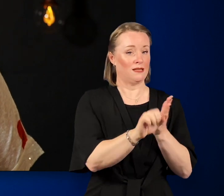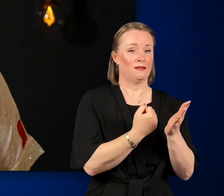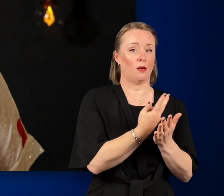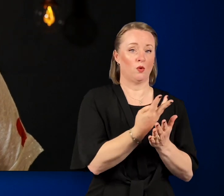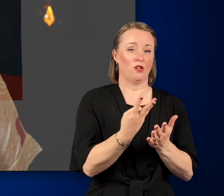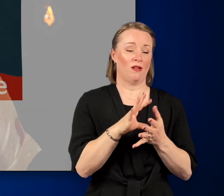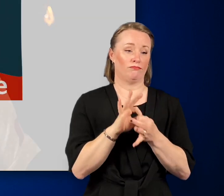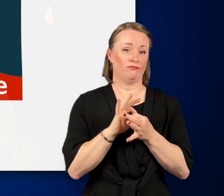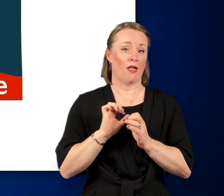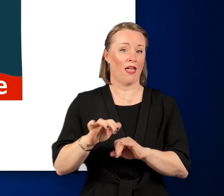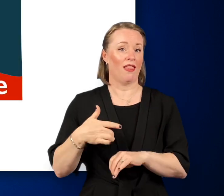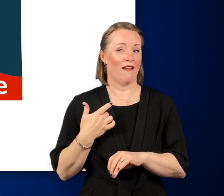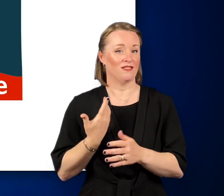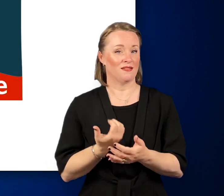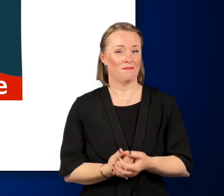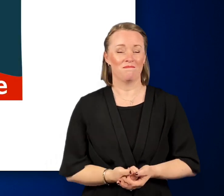lives.